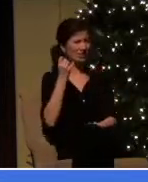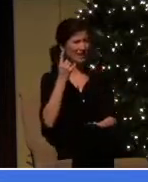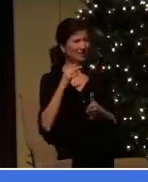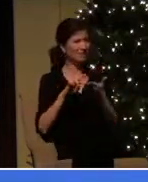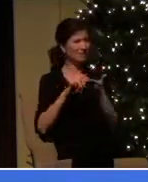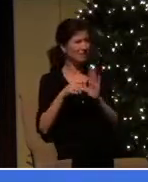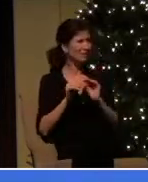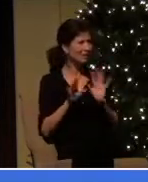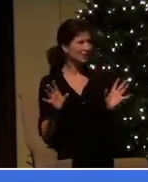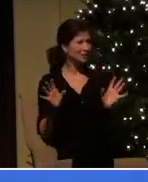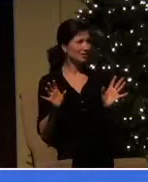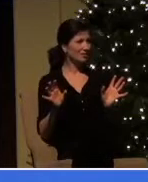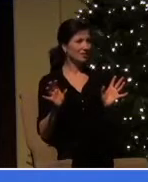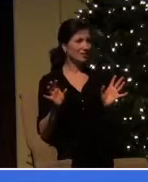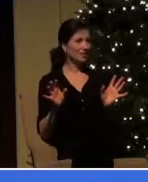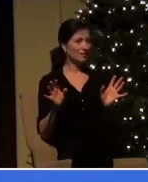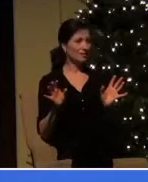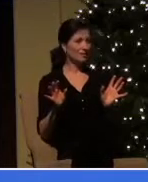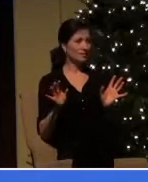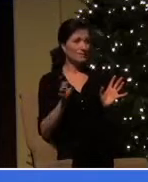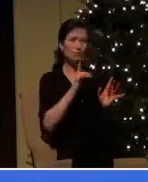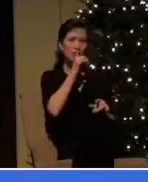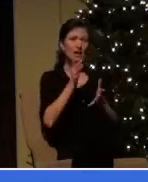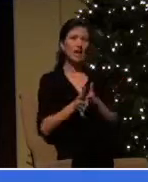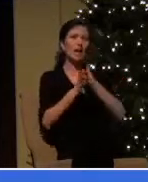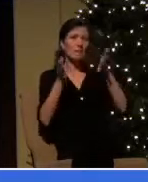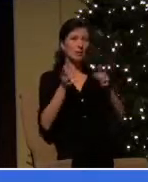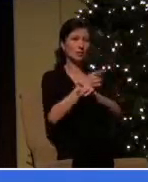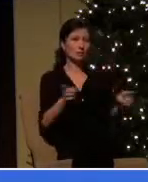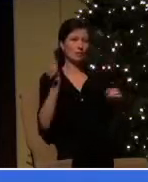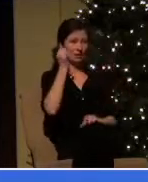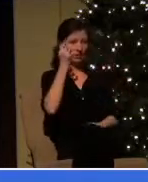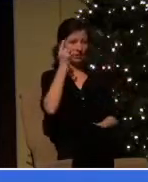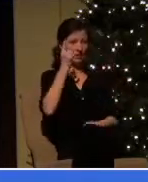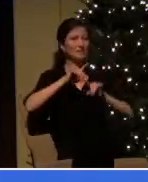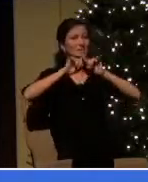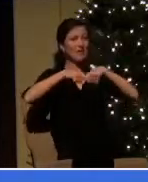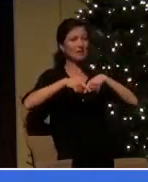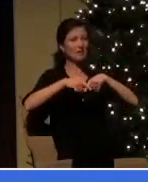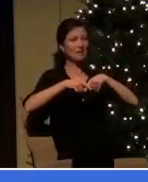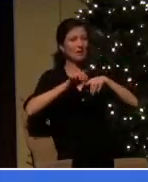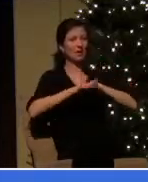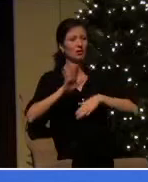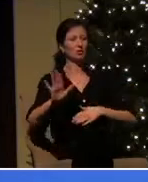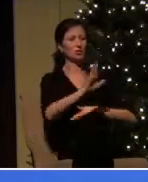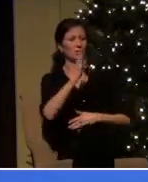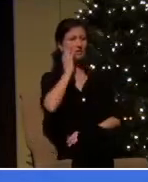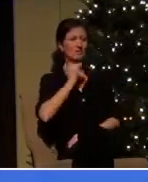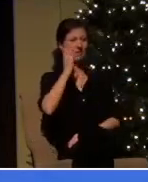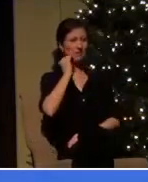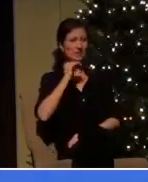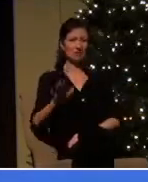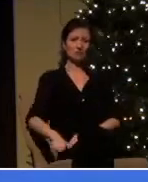this you understand will depend a lot on the kind of environment, situation in which you were raised. I tell you, we don't understand